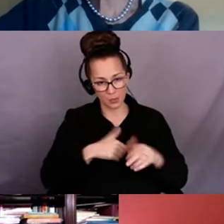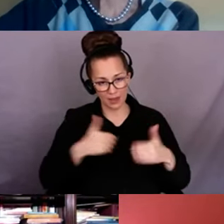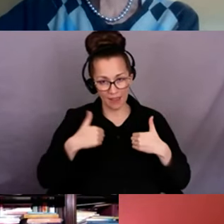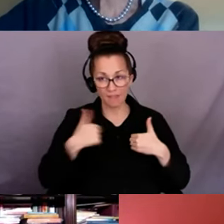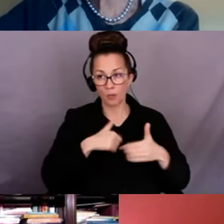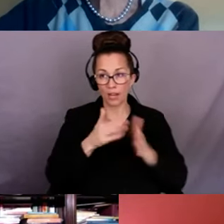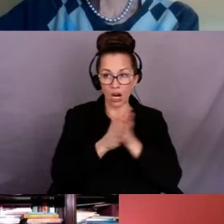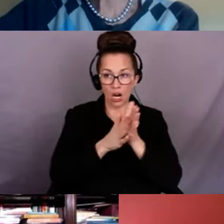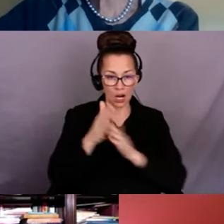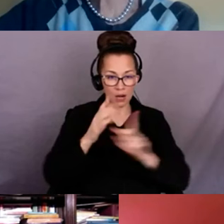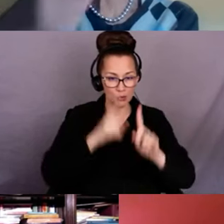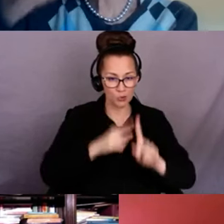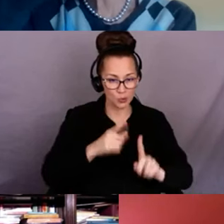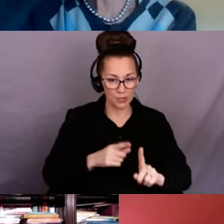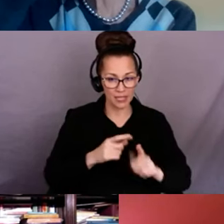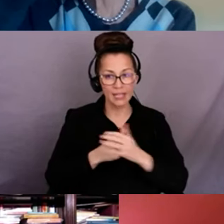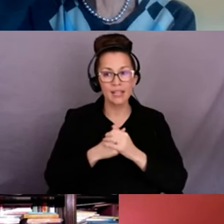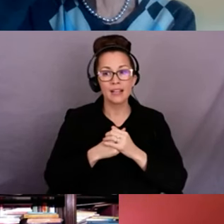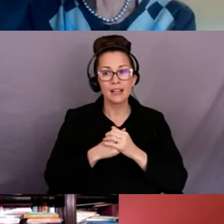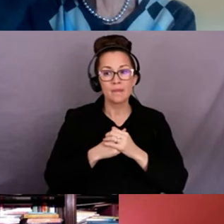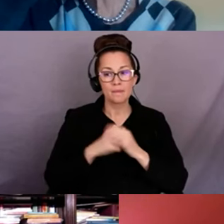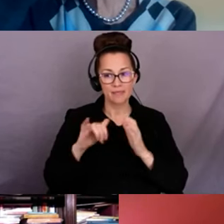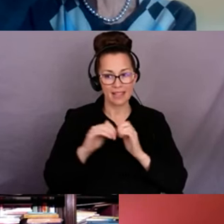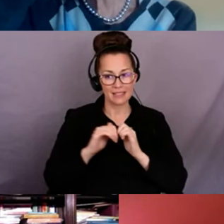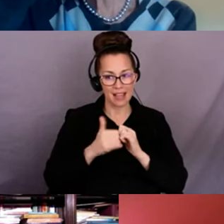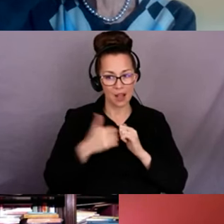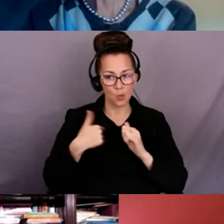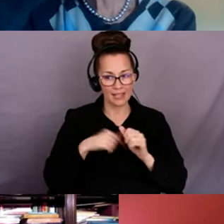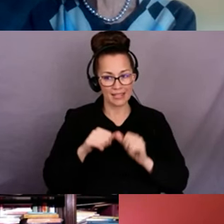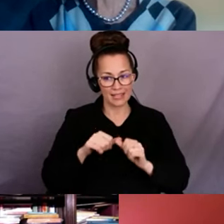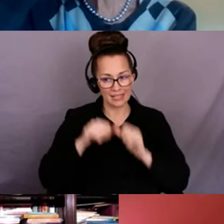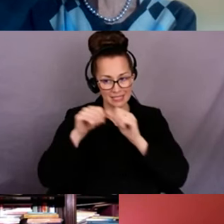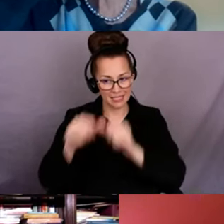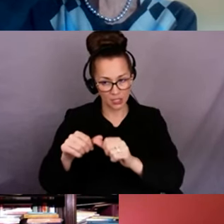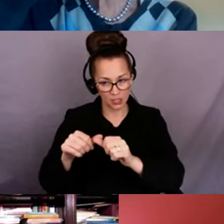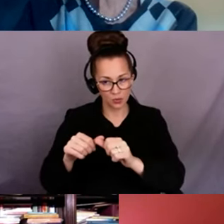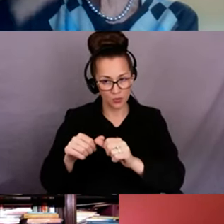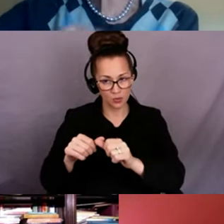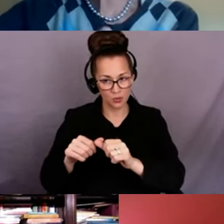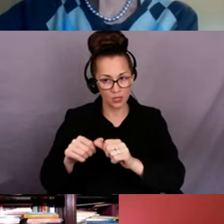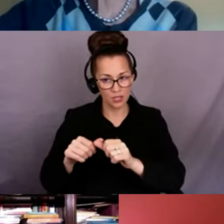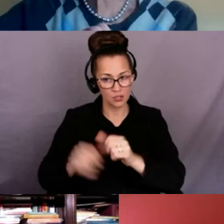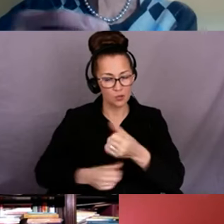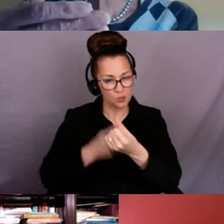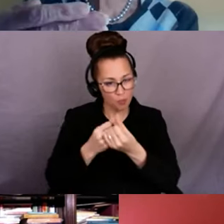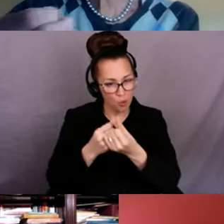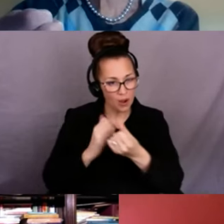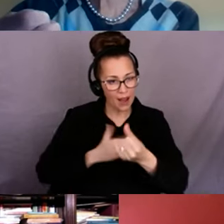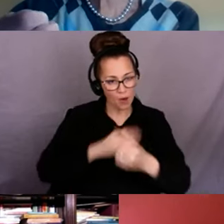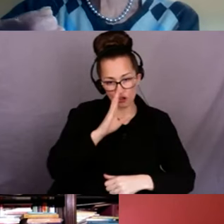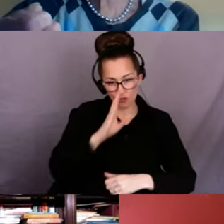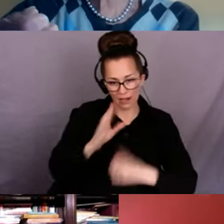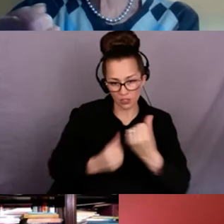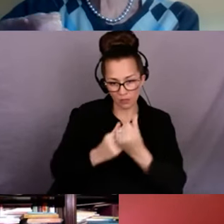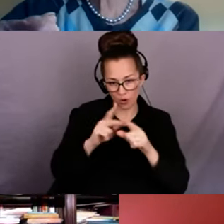pursuing are also ways to continue to help professionalize and support our direct support professionals, looking specifically